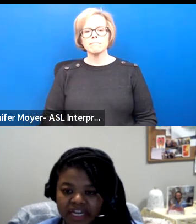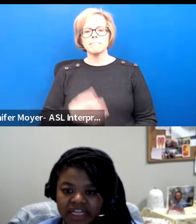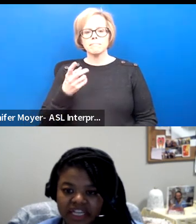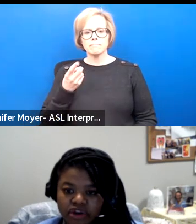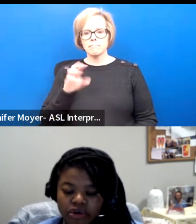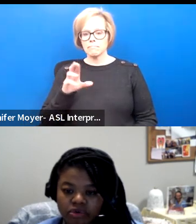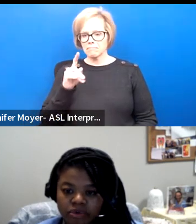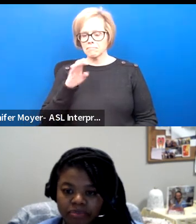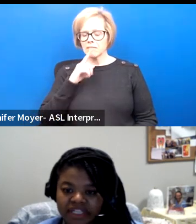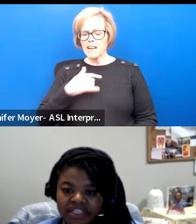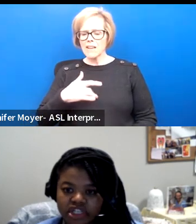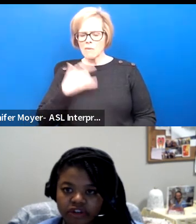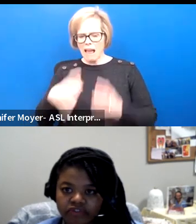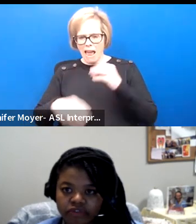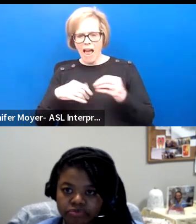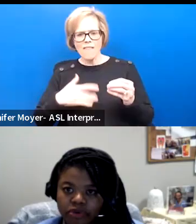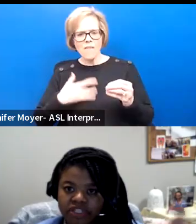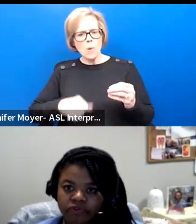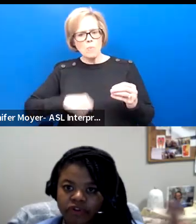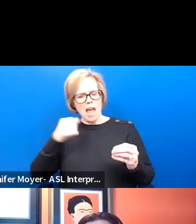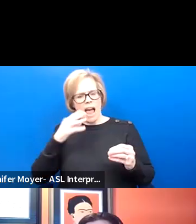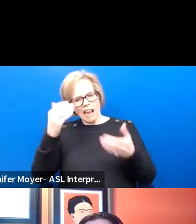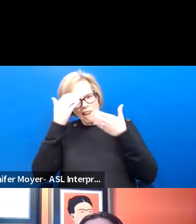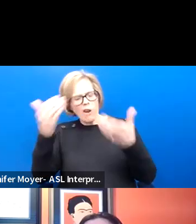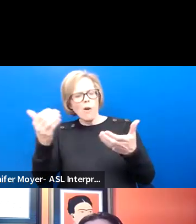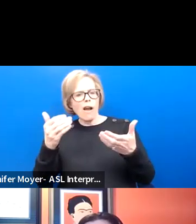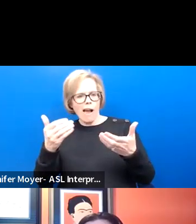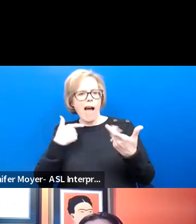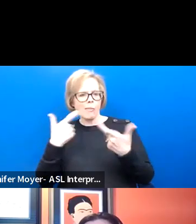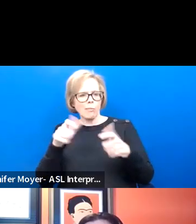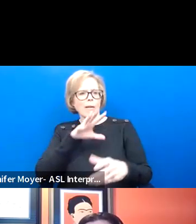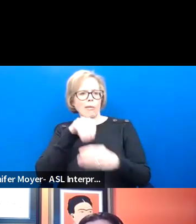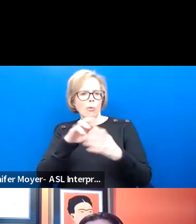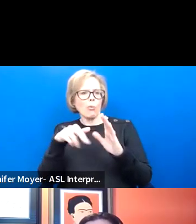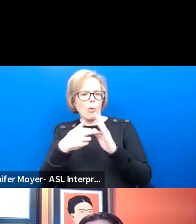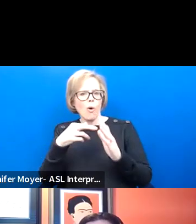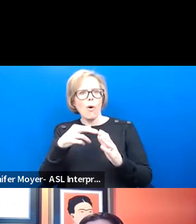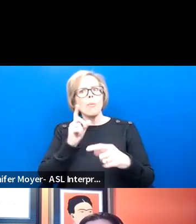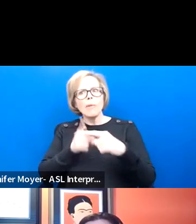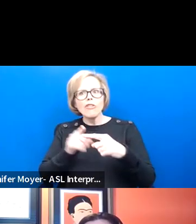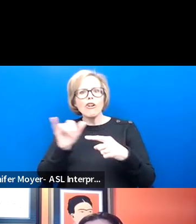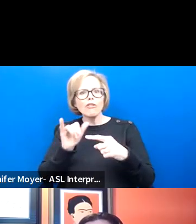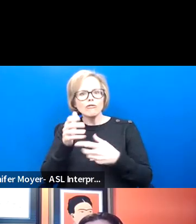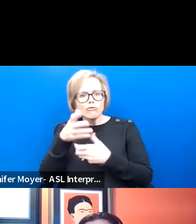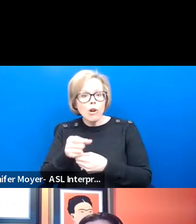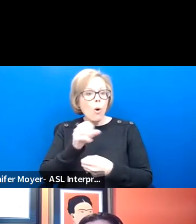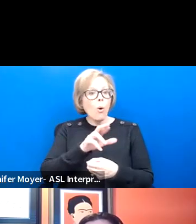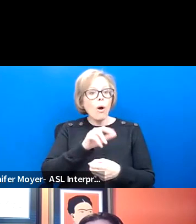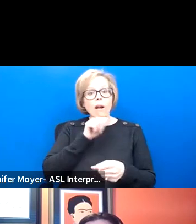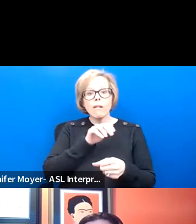like pride and ego play so much of a role in this, as well as, trust and lack of